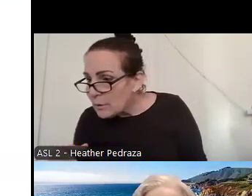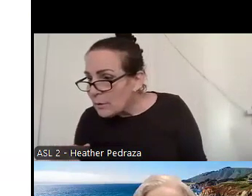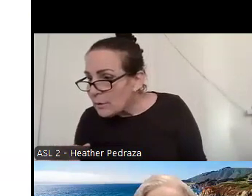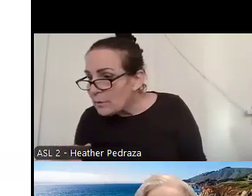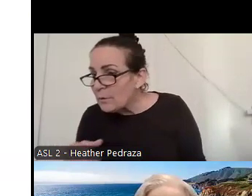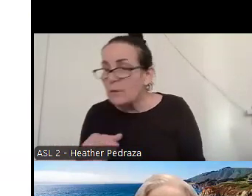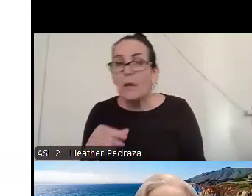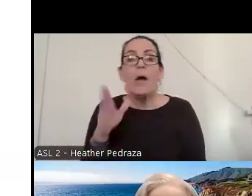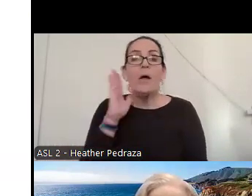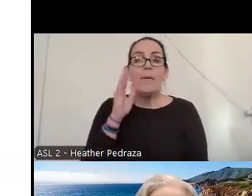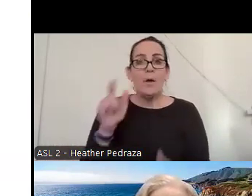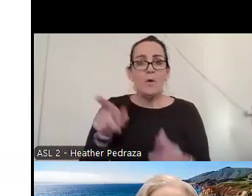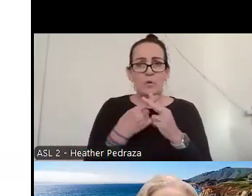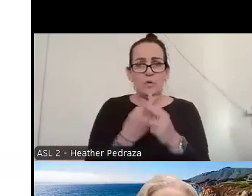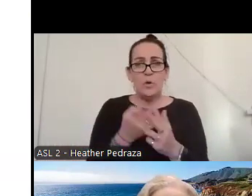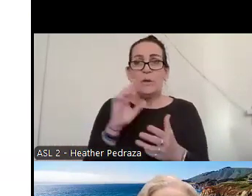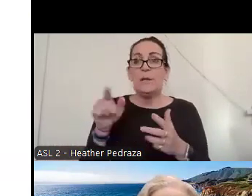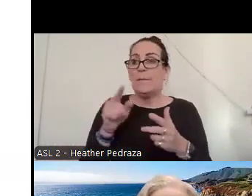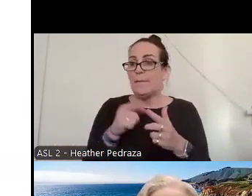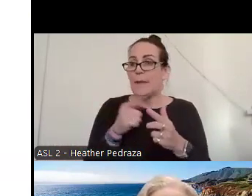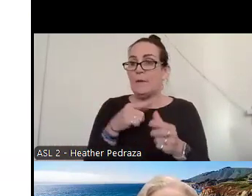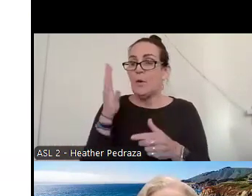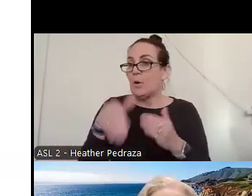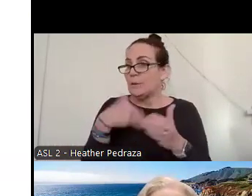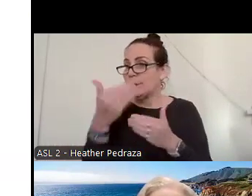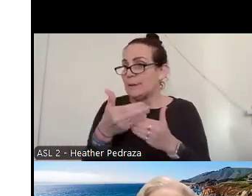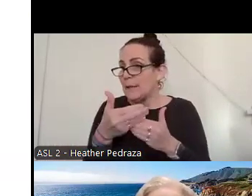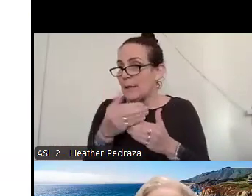hand the baton to Andrew. So if we can go next slide.